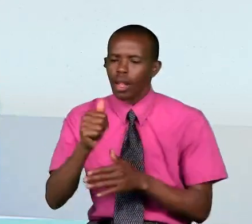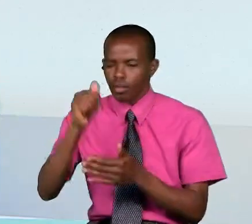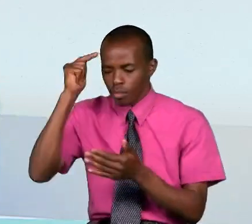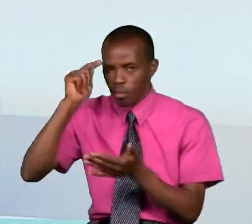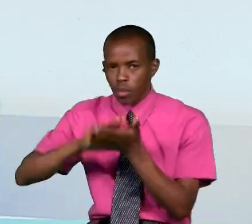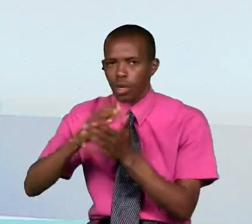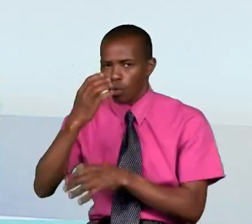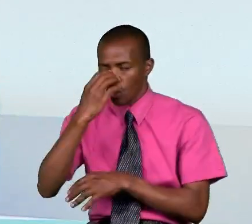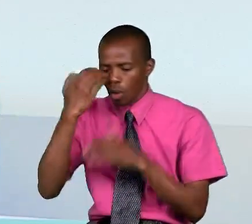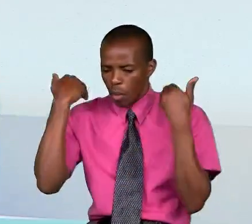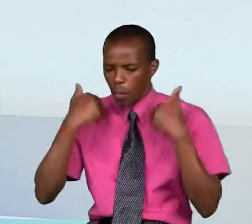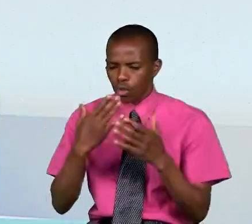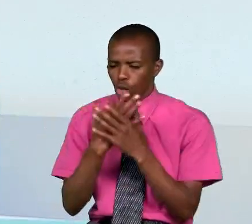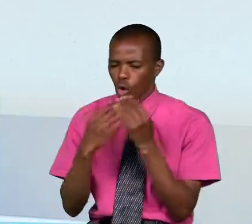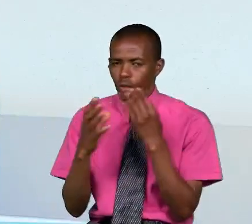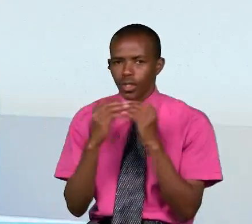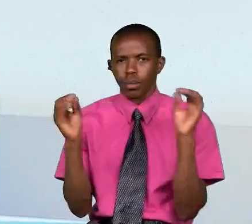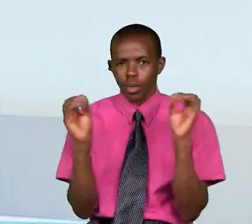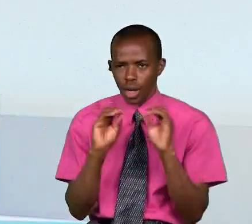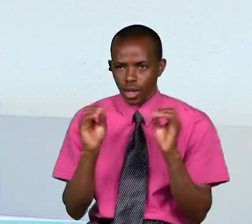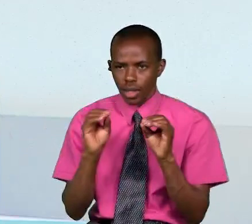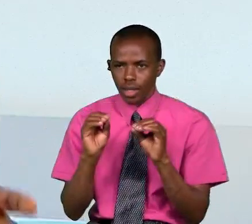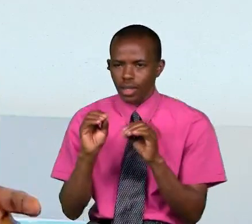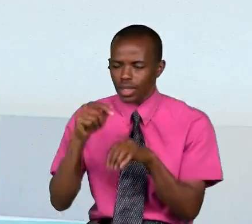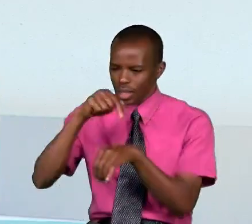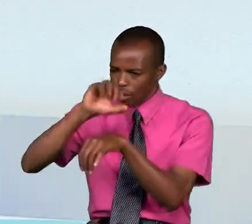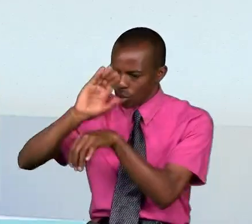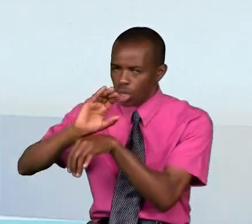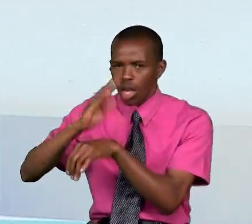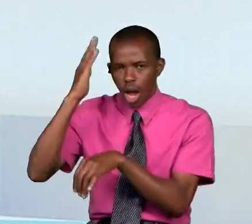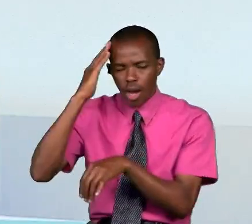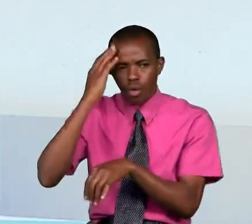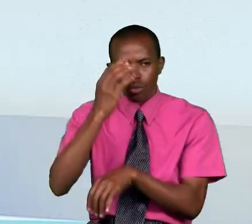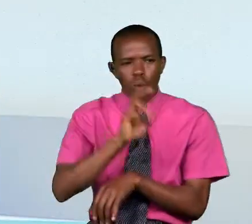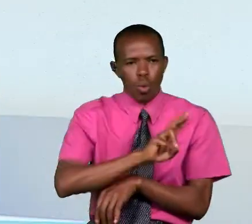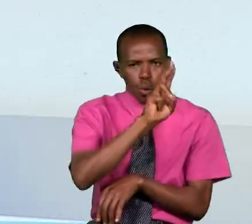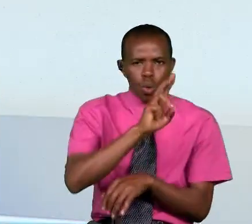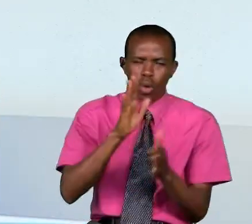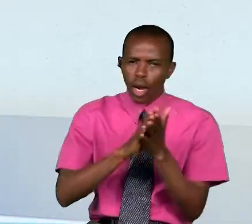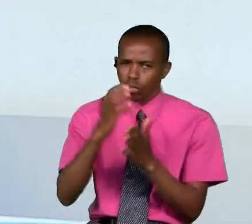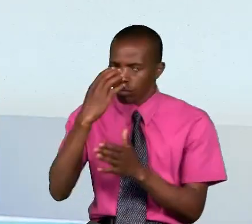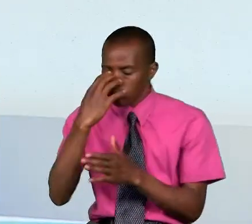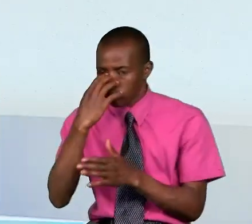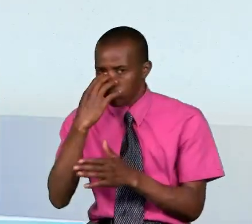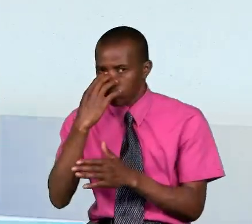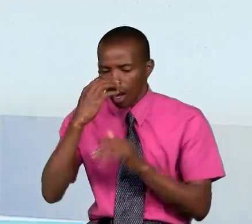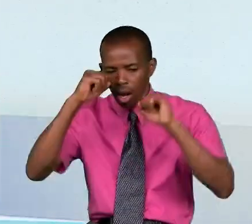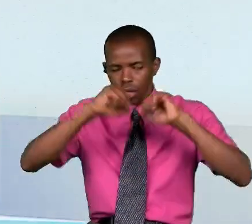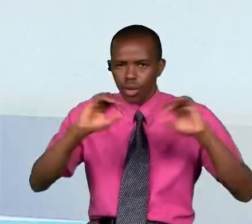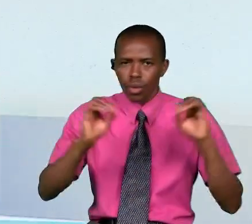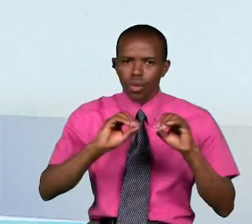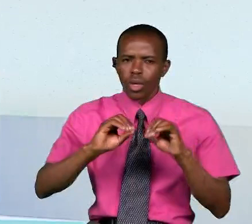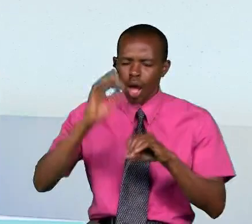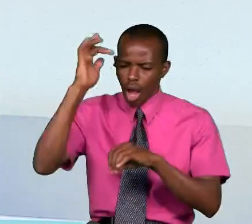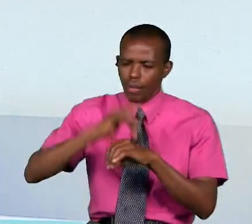I'm not comfortable, you know, in my congregation when I know the president and the deputy president are not reading from the same script. It affects me directly